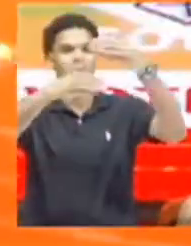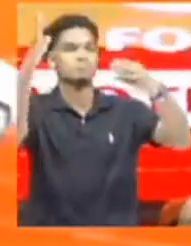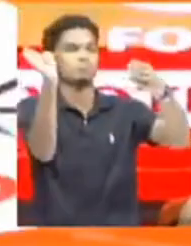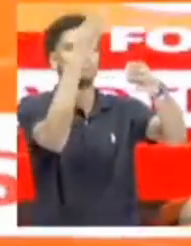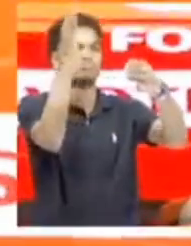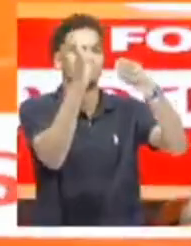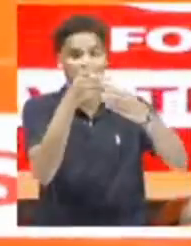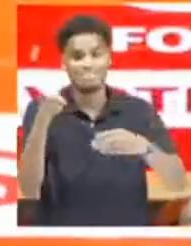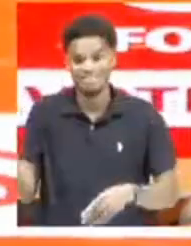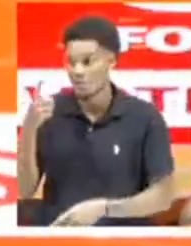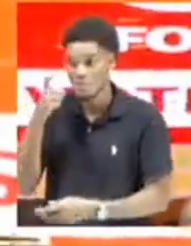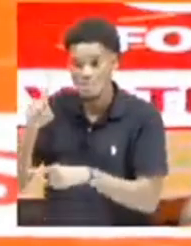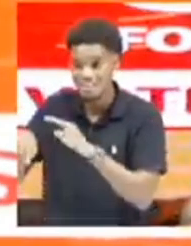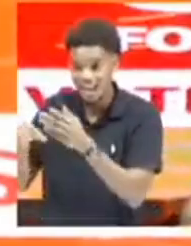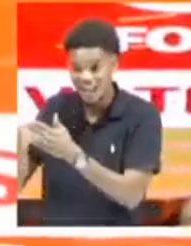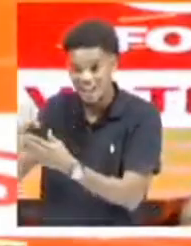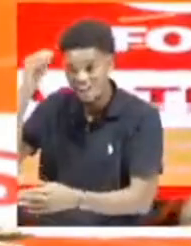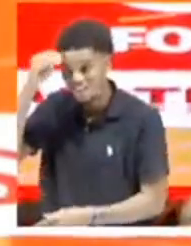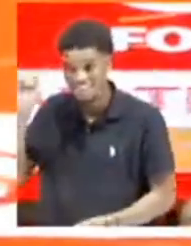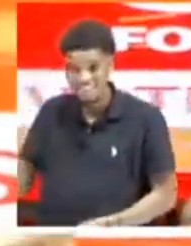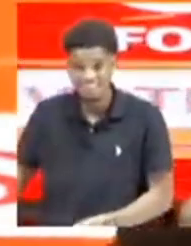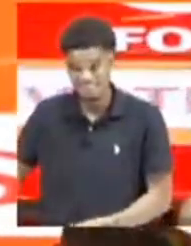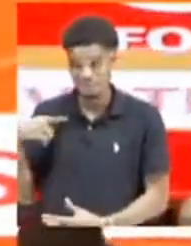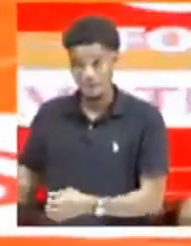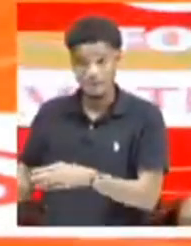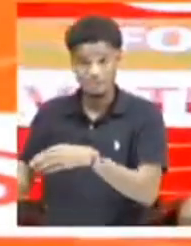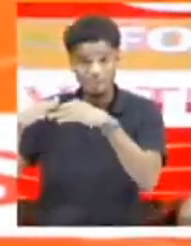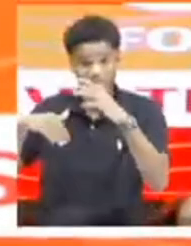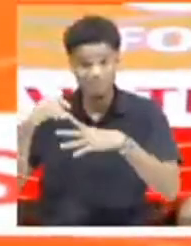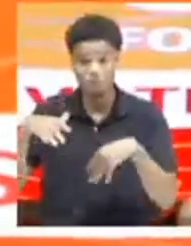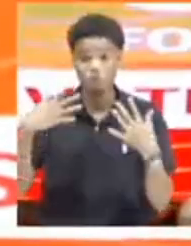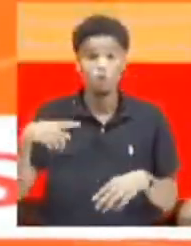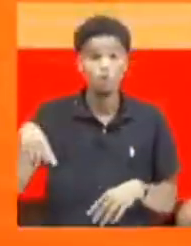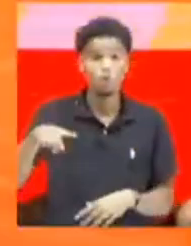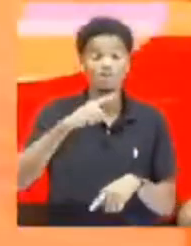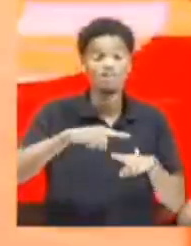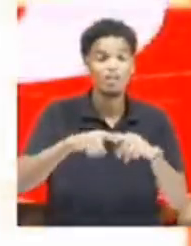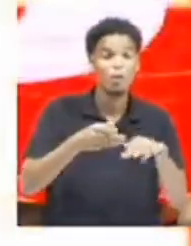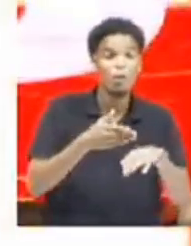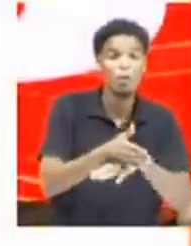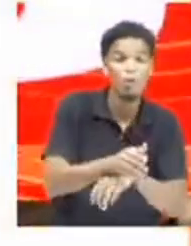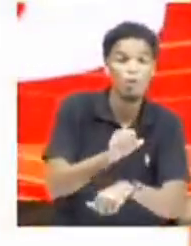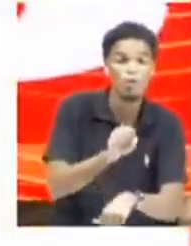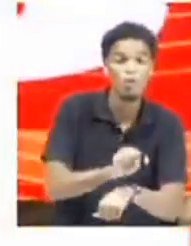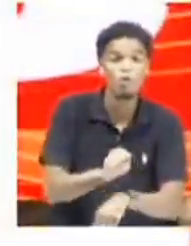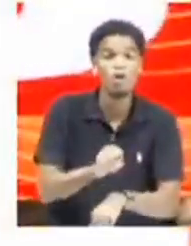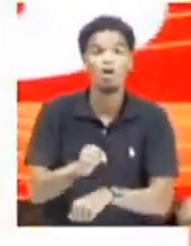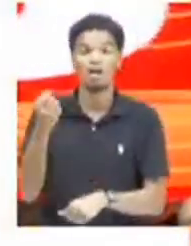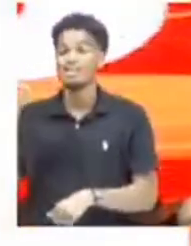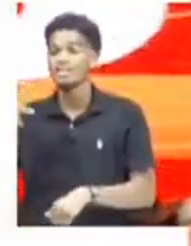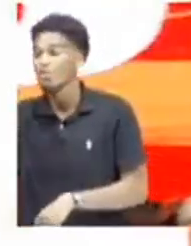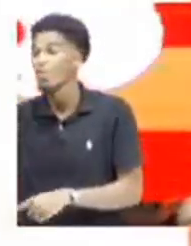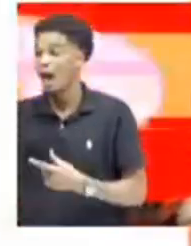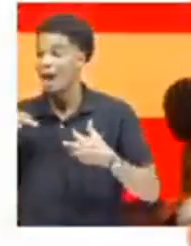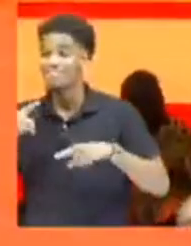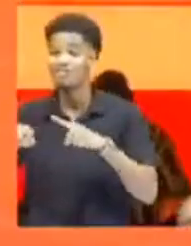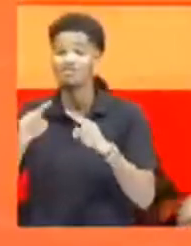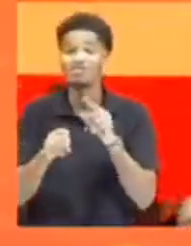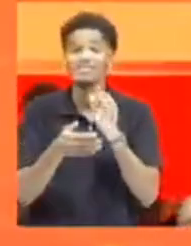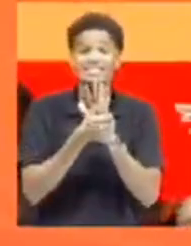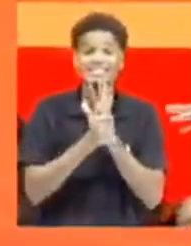and carpenters and plumbers, stop make them tell you say you dunce, you just interested in something else.